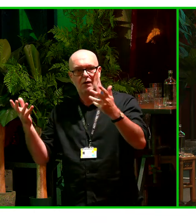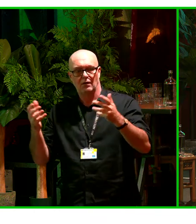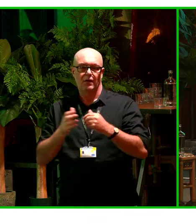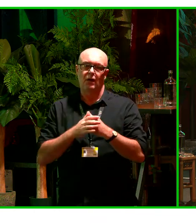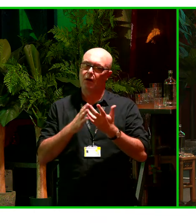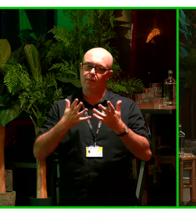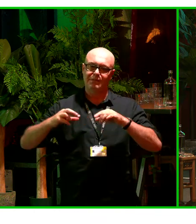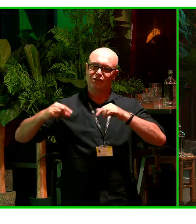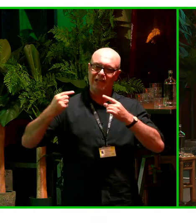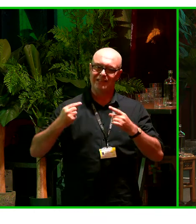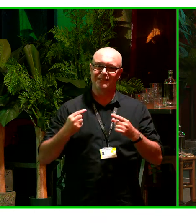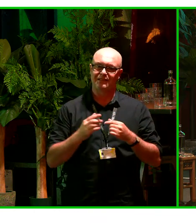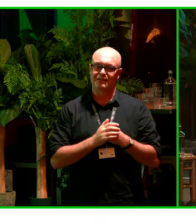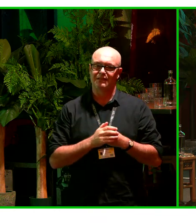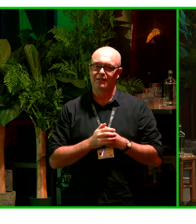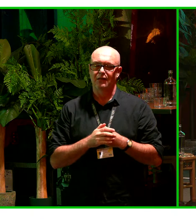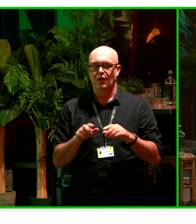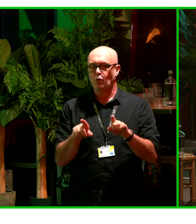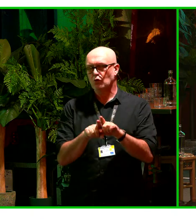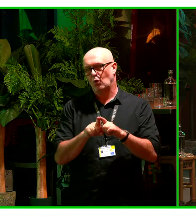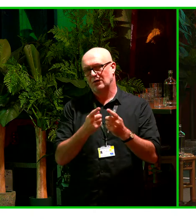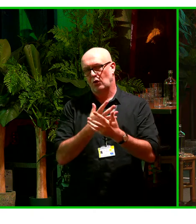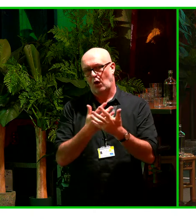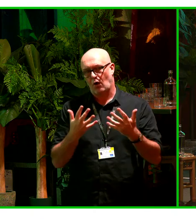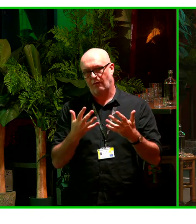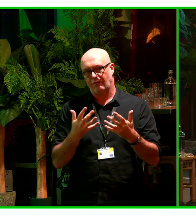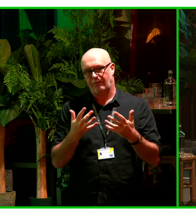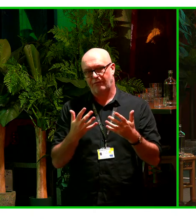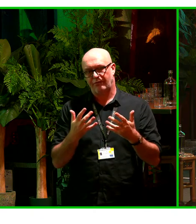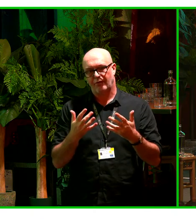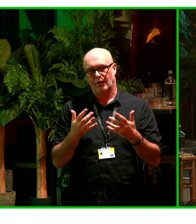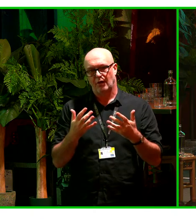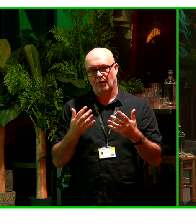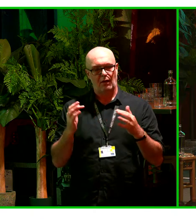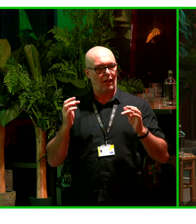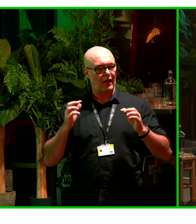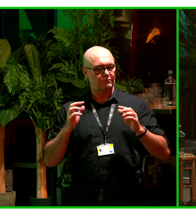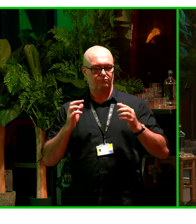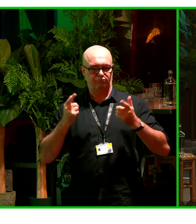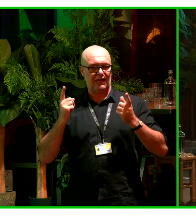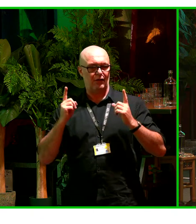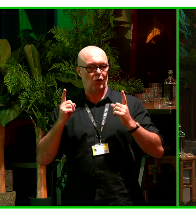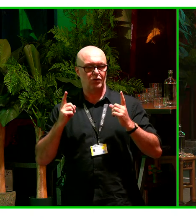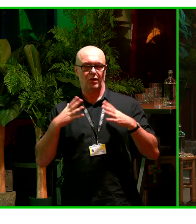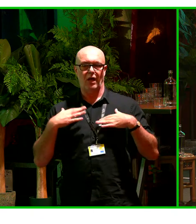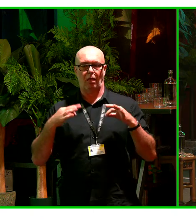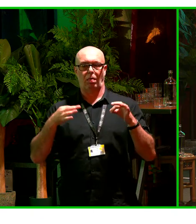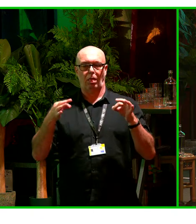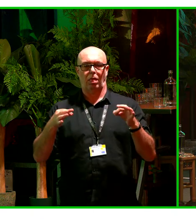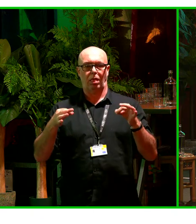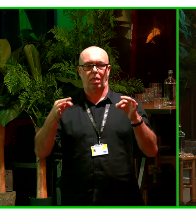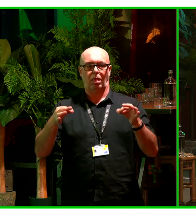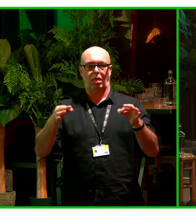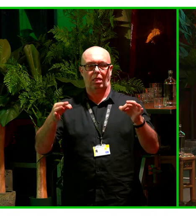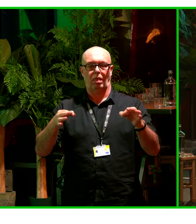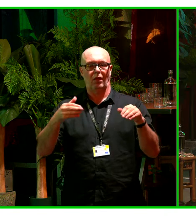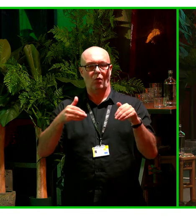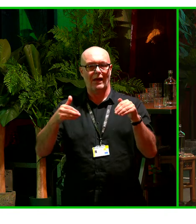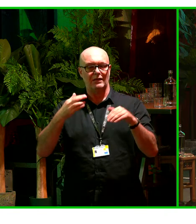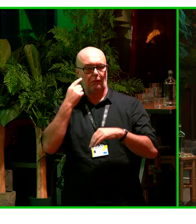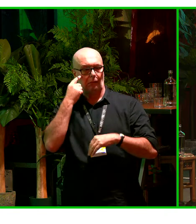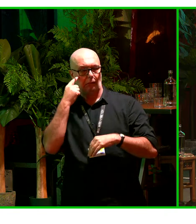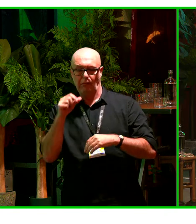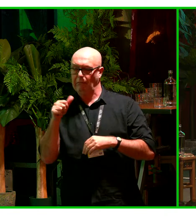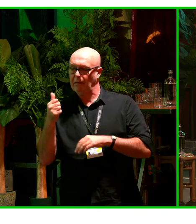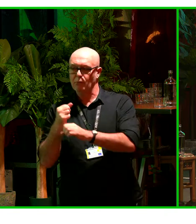big challenges, and a lot of owners are kicking the can down the road, if you like, waiting to see what the neighbour